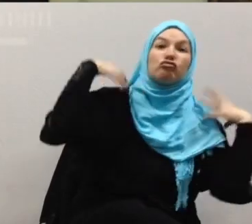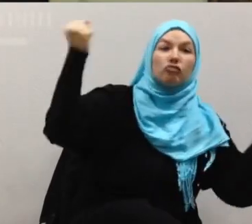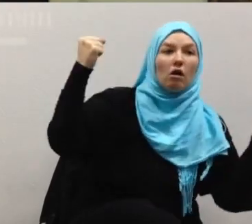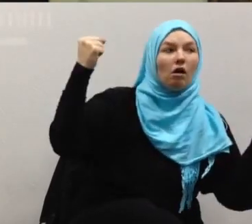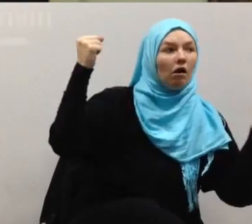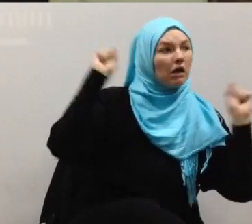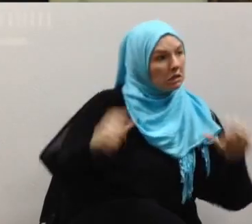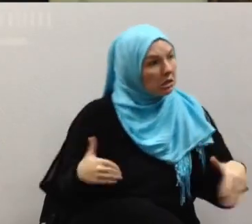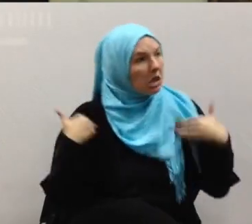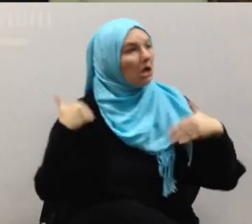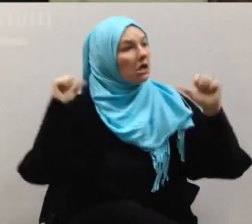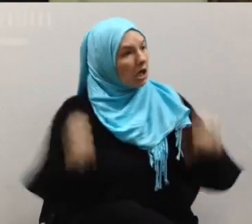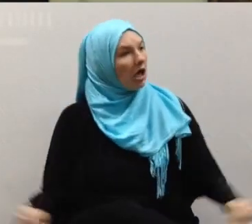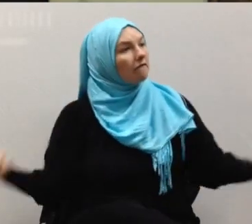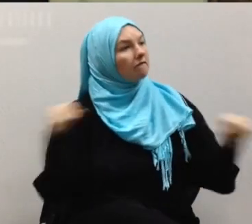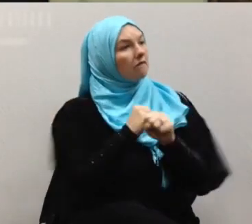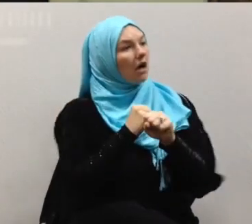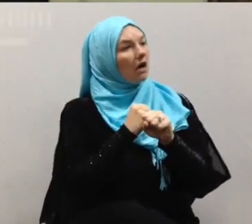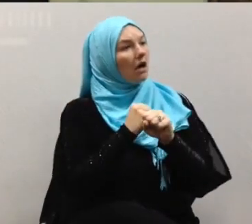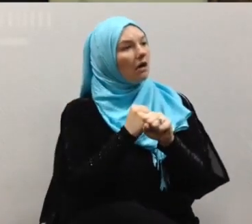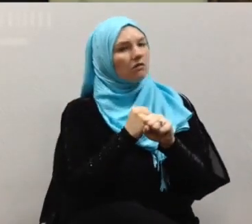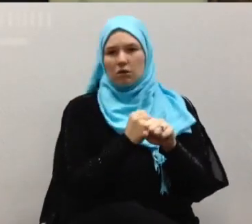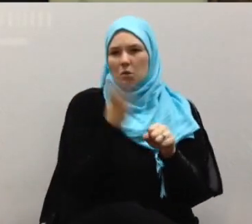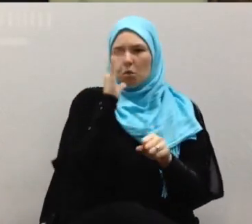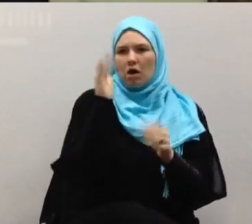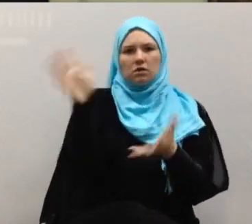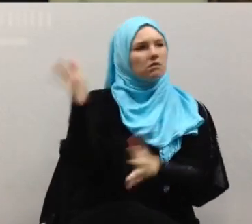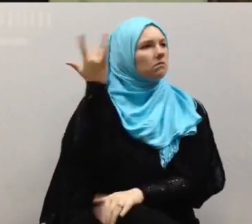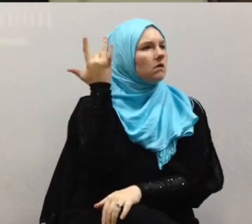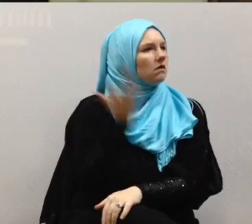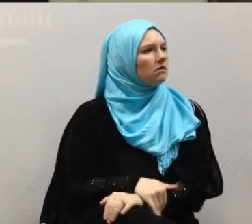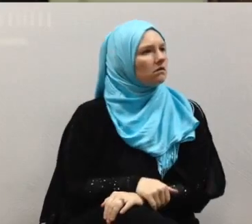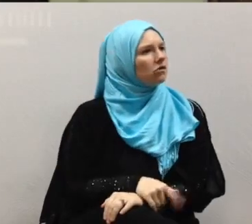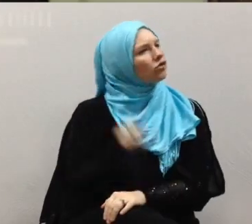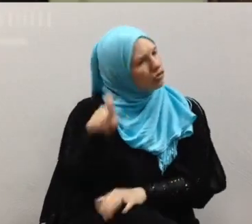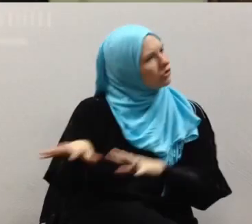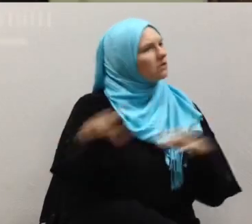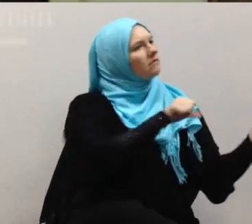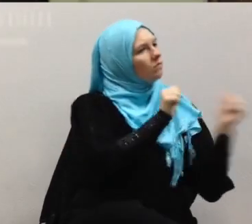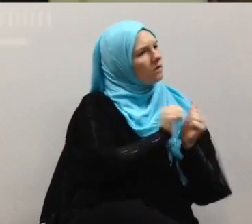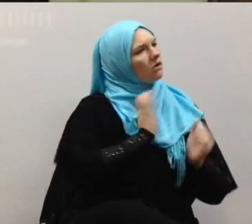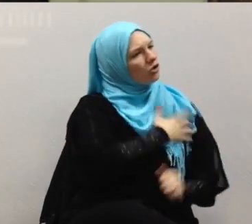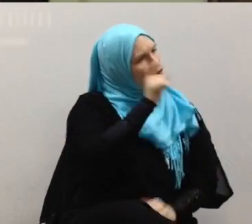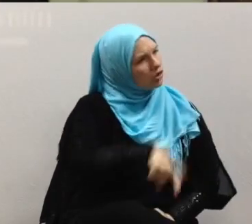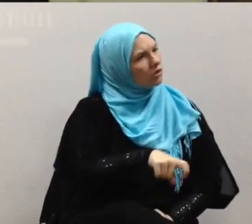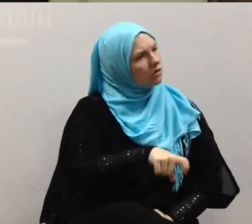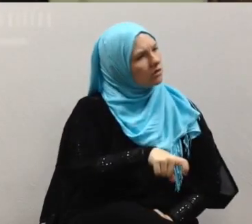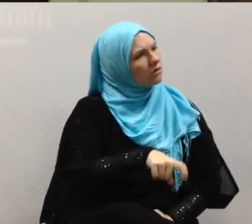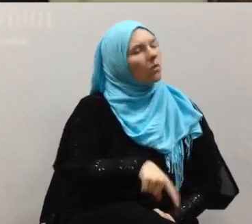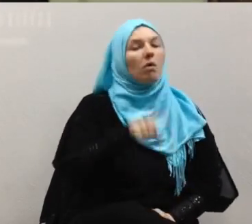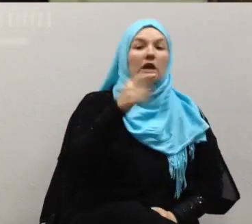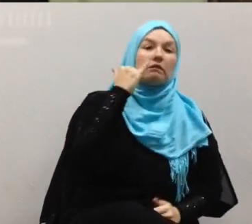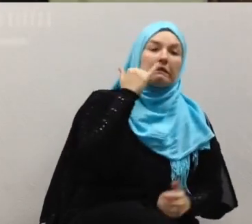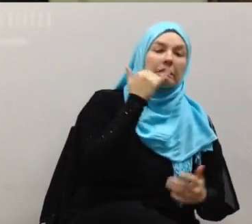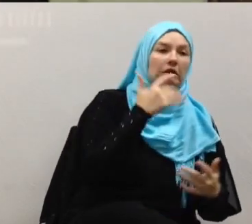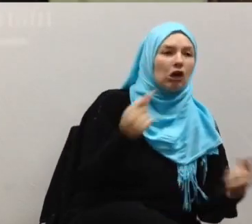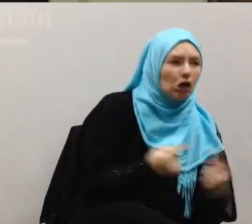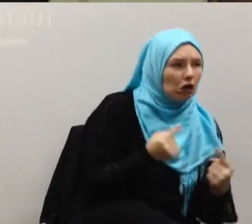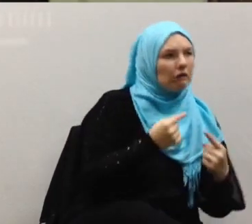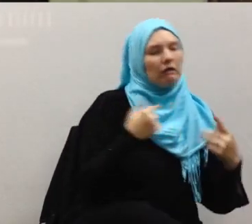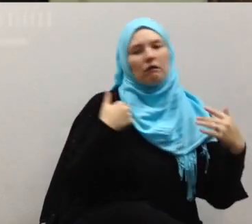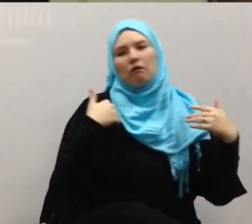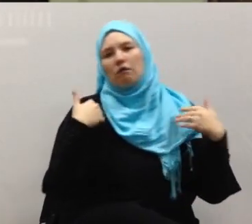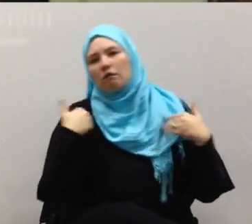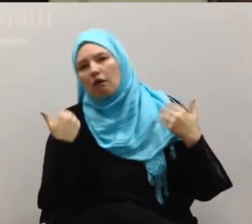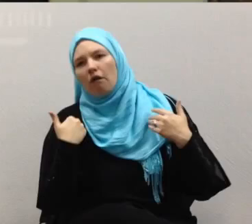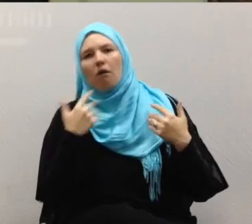will punish him with a painful punishment. So the dividing line between the believers,